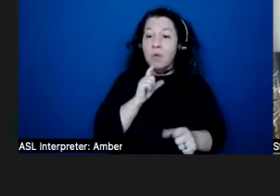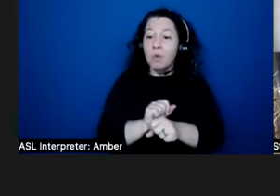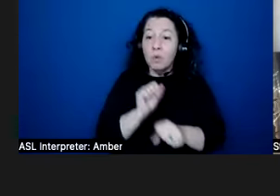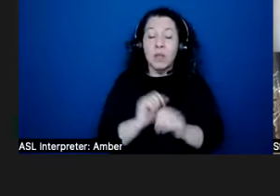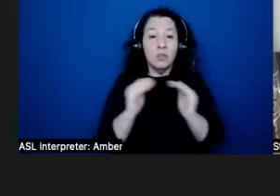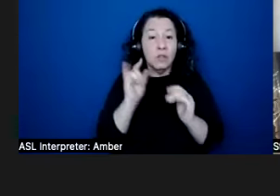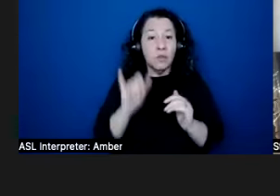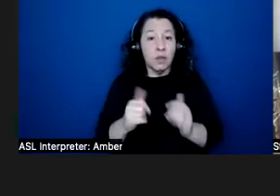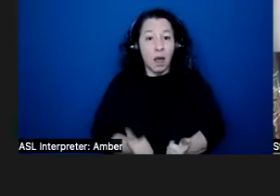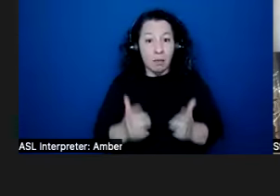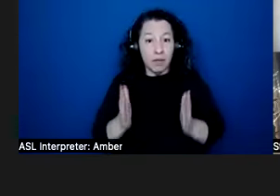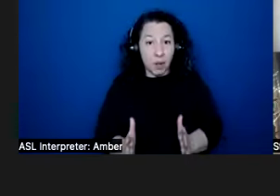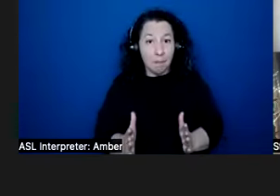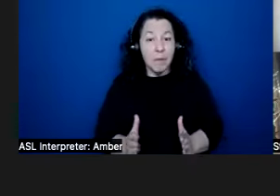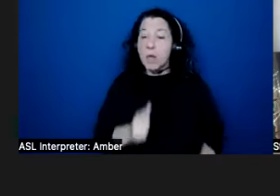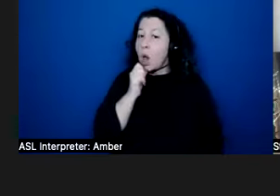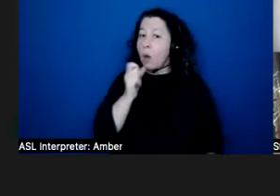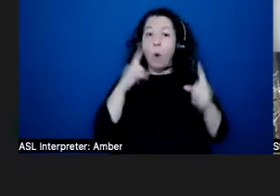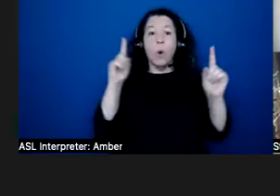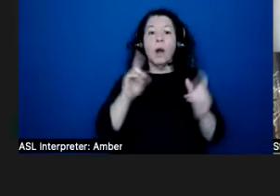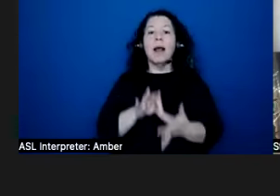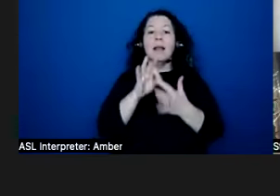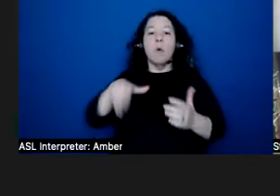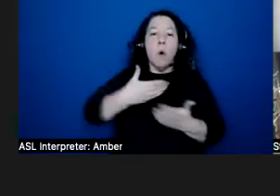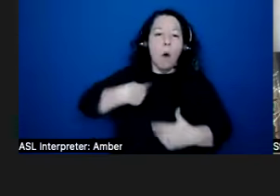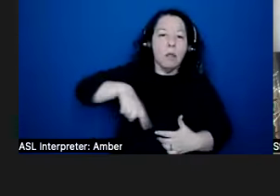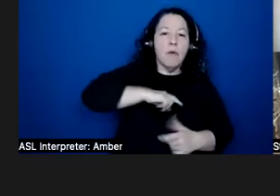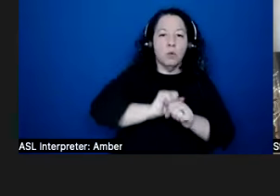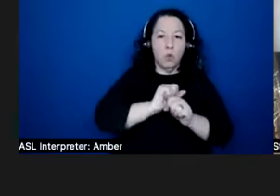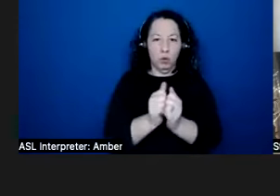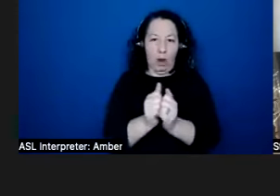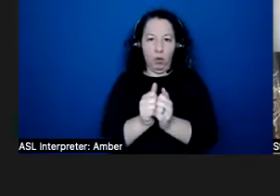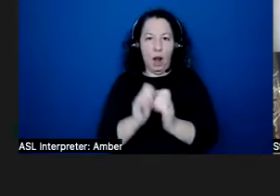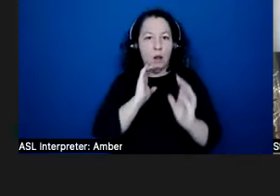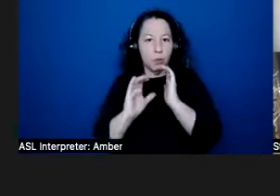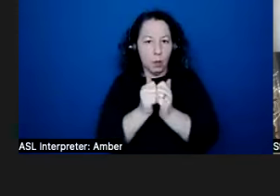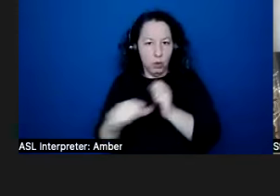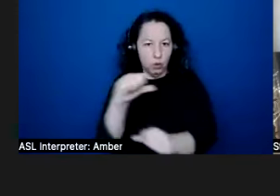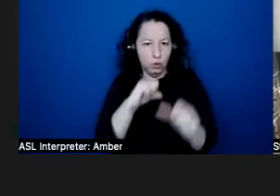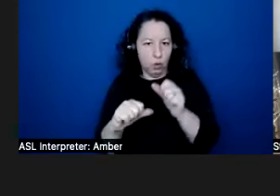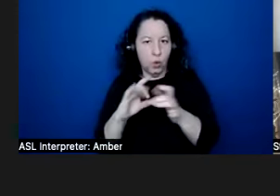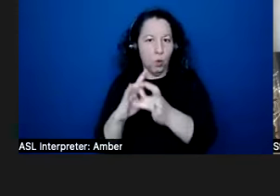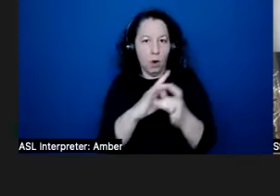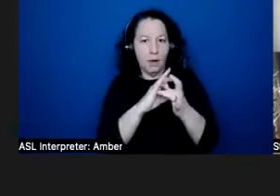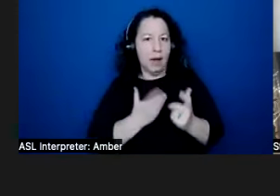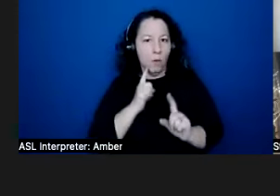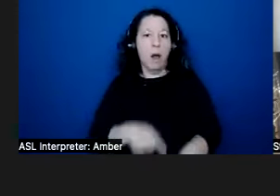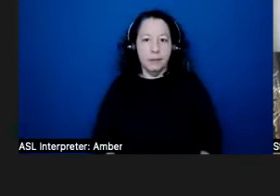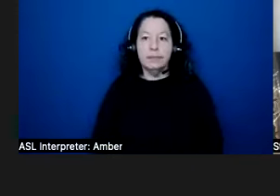it's not going to work unless we're all communicating and working together and having that coordinated response.